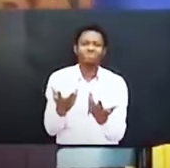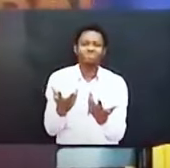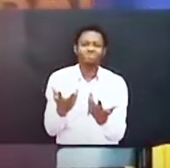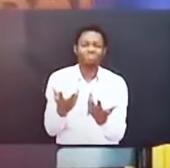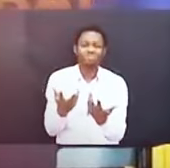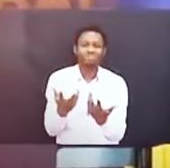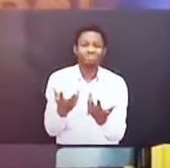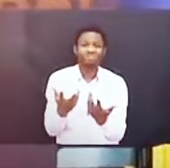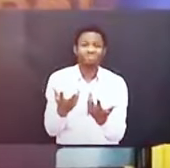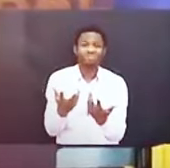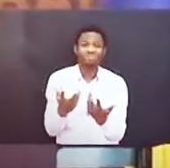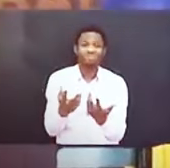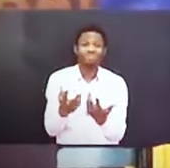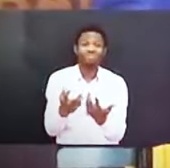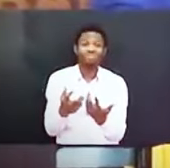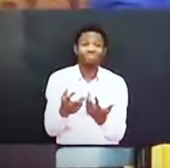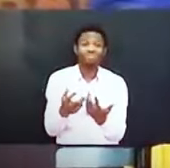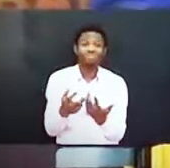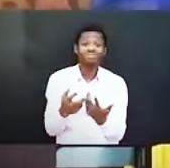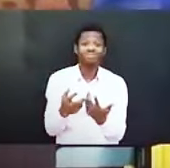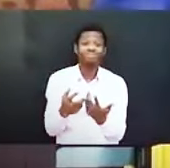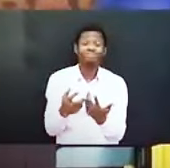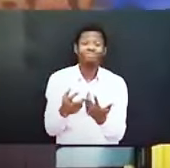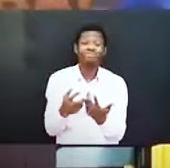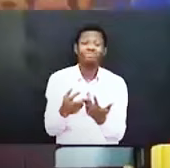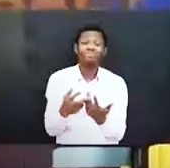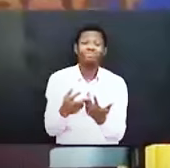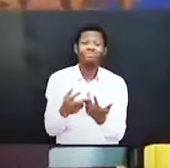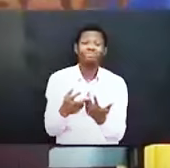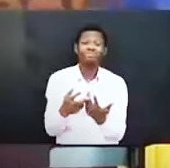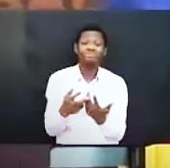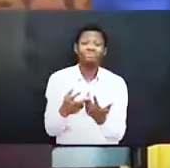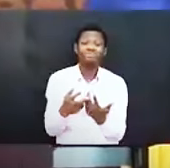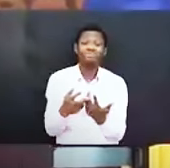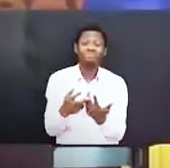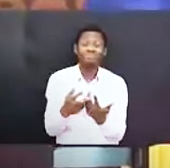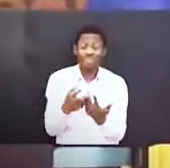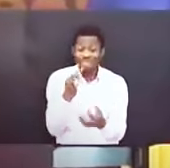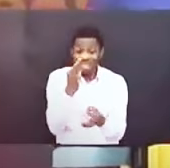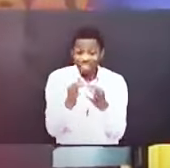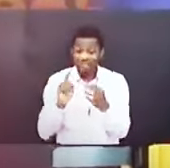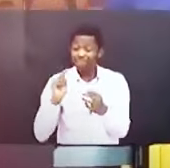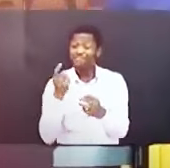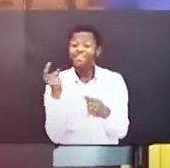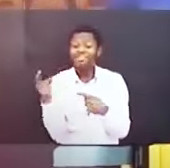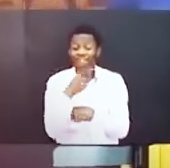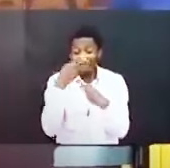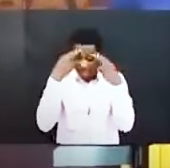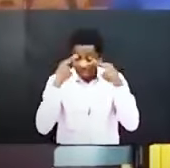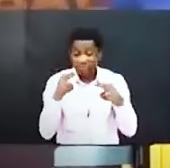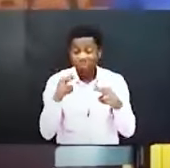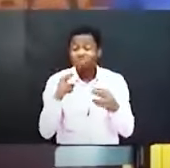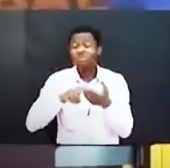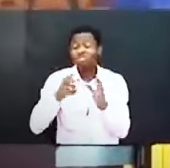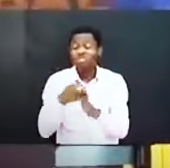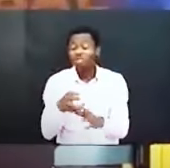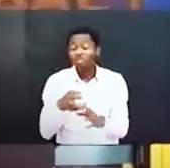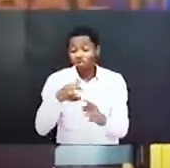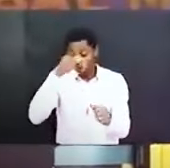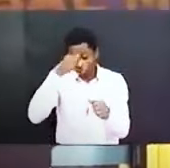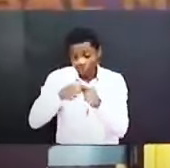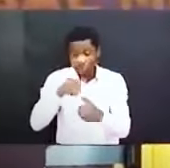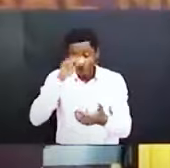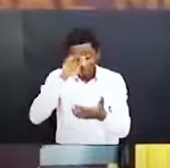even if on the first day you had that problem, for better, for worse. Snoring is not the